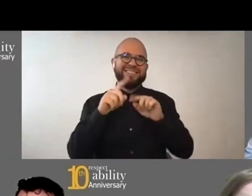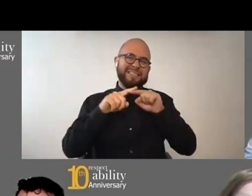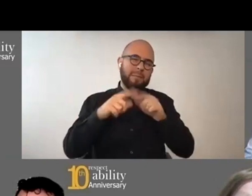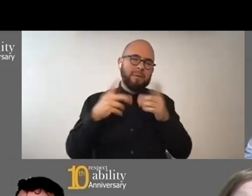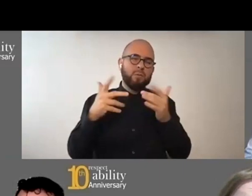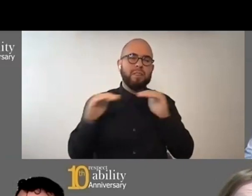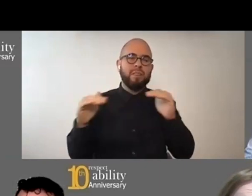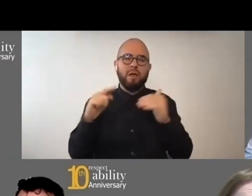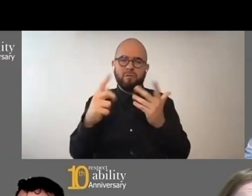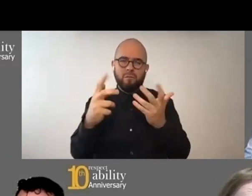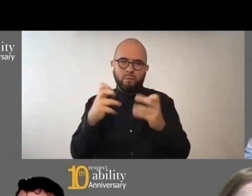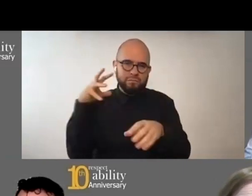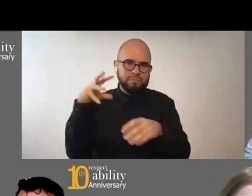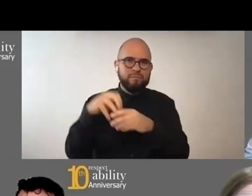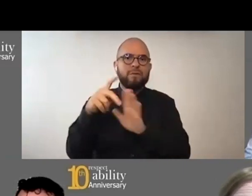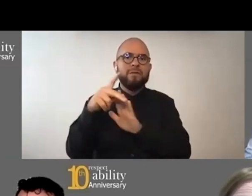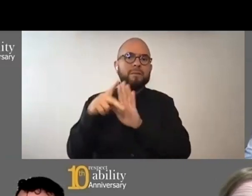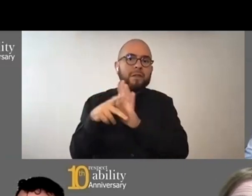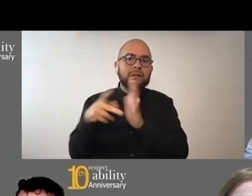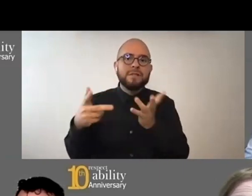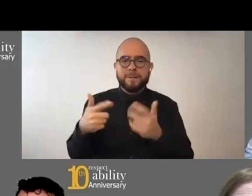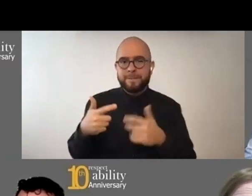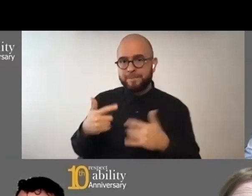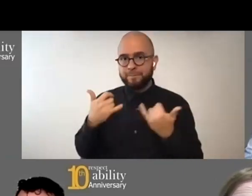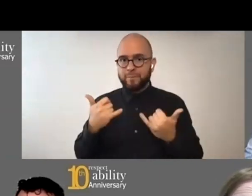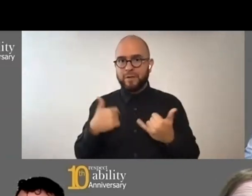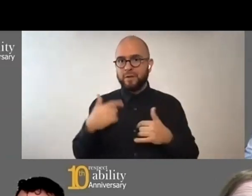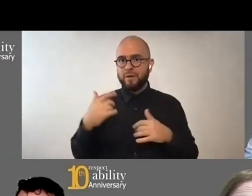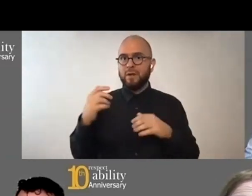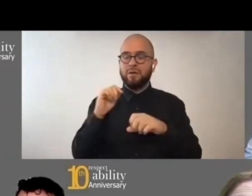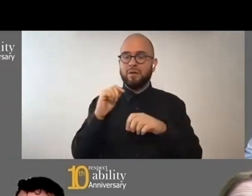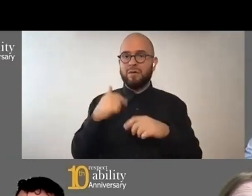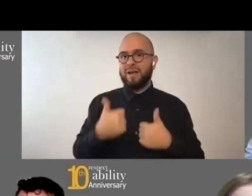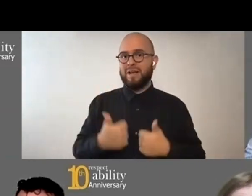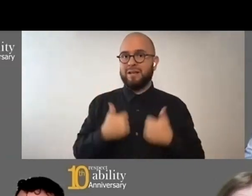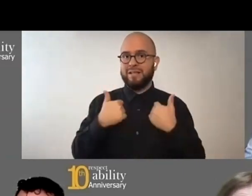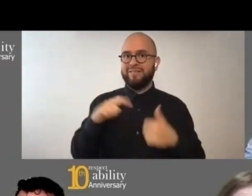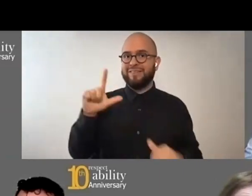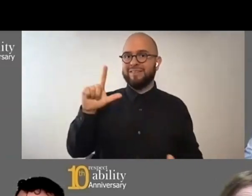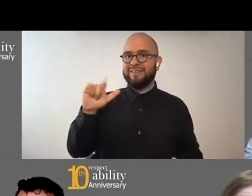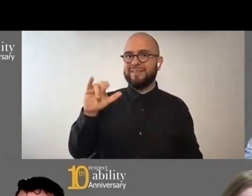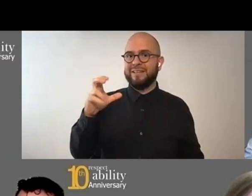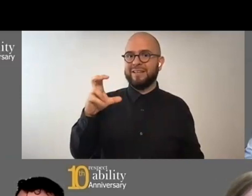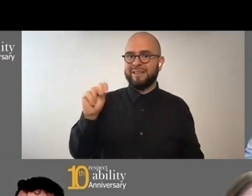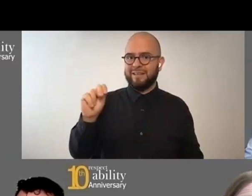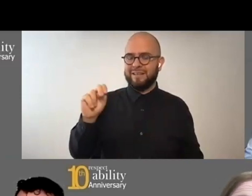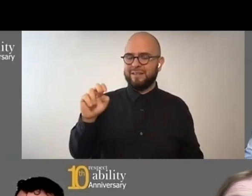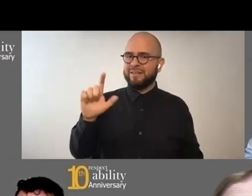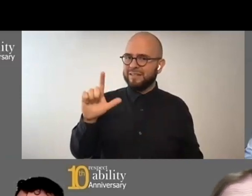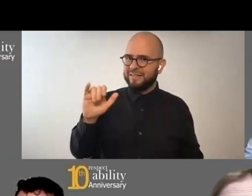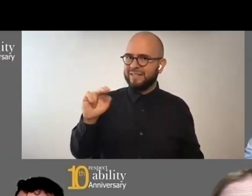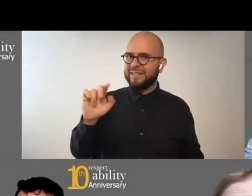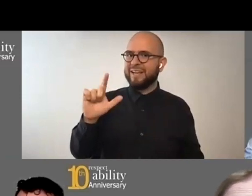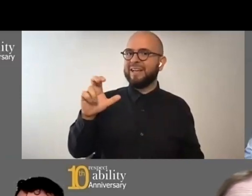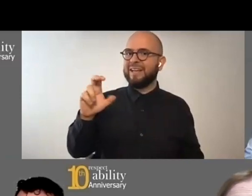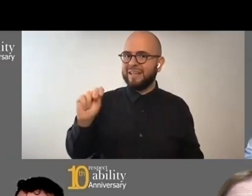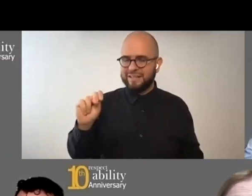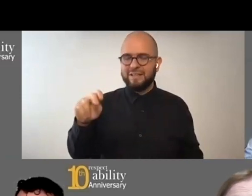If you're even though I currently live in Lincoln, Nebraska, and I, do my job remotely with some